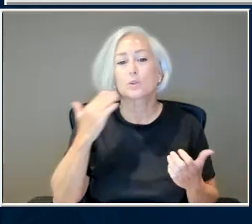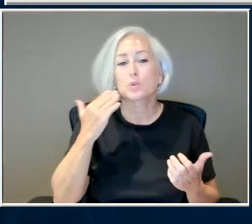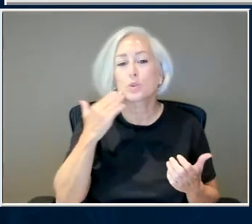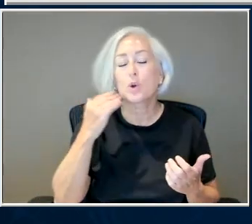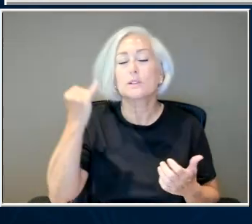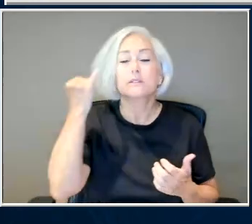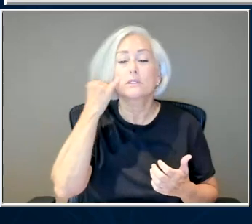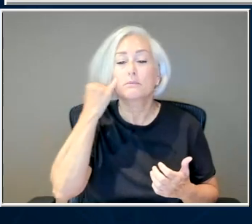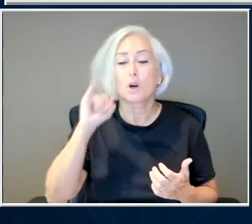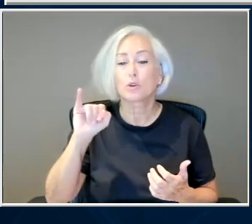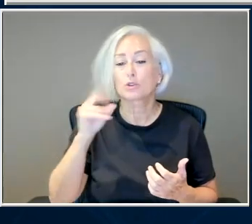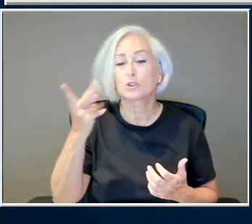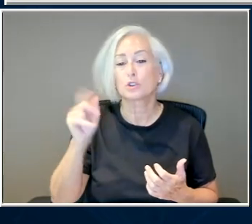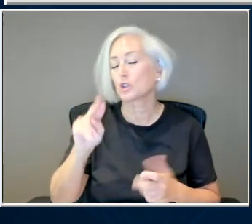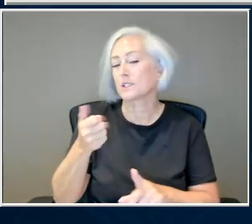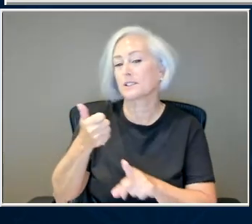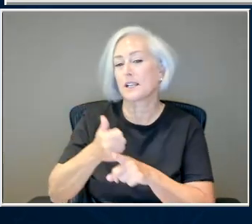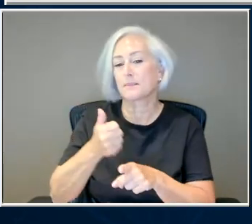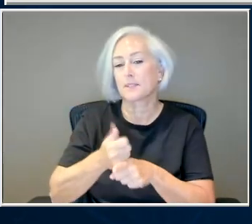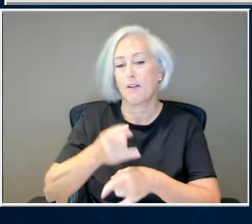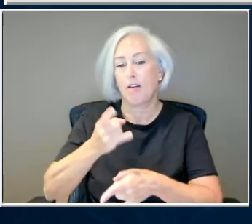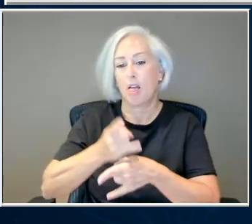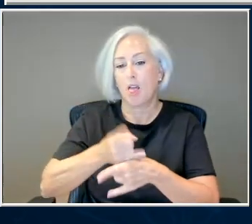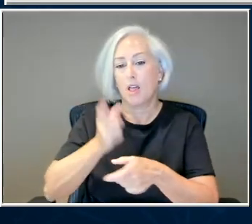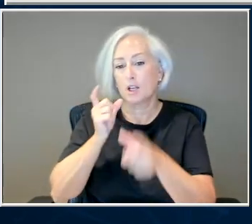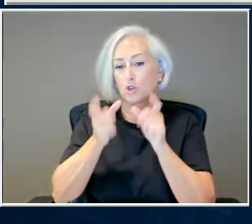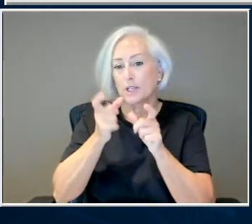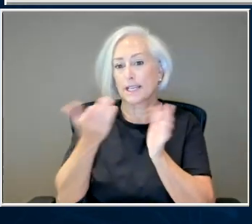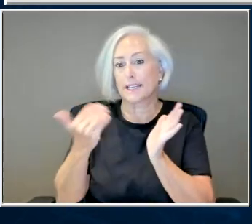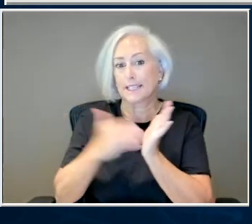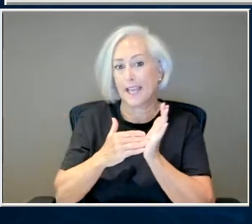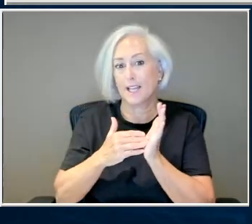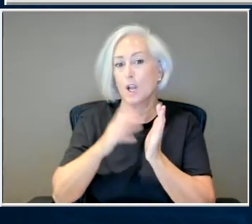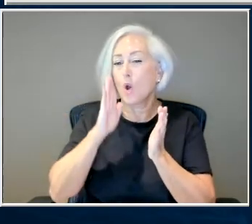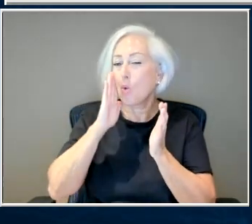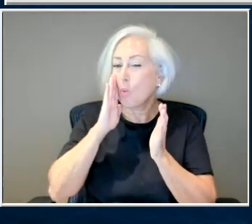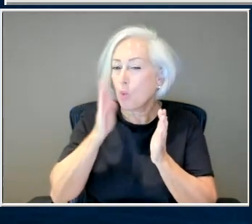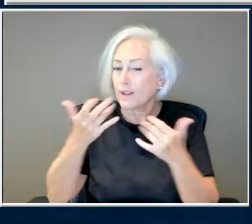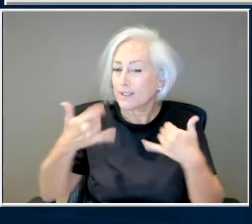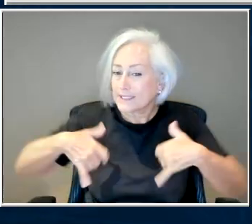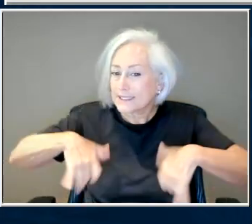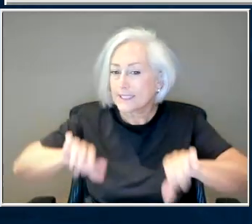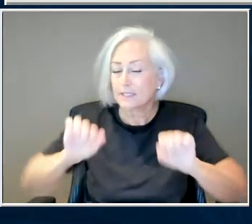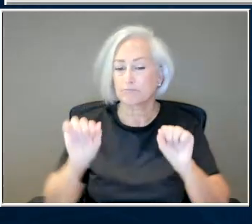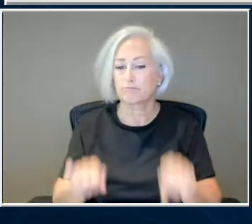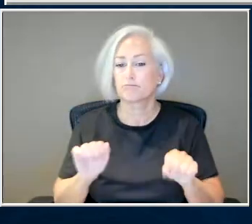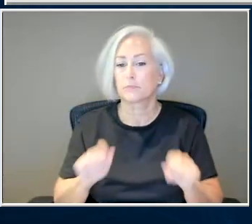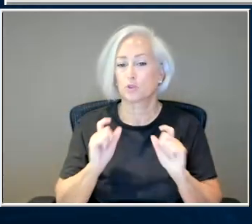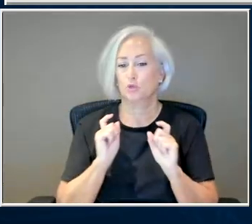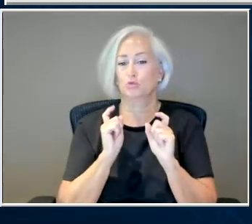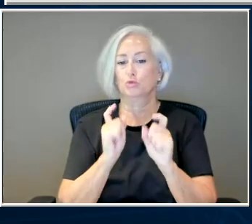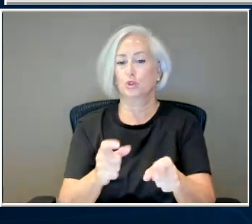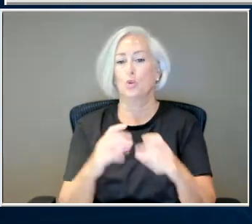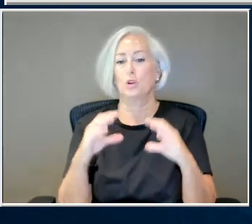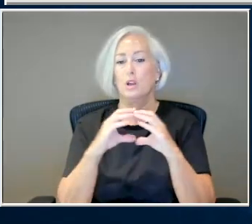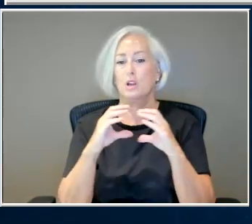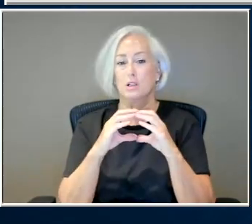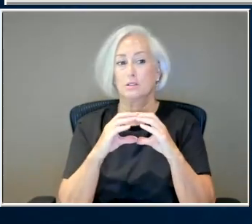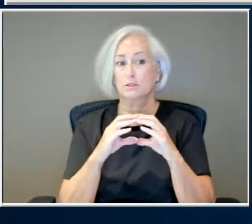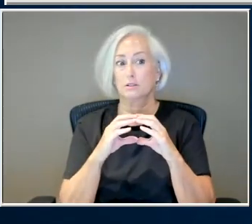drinking again, could he have been qualified to be a donor? I mean, how important was it that Justin stayed on